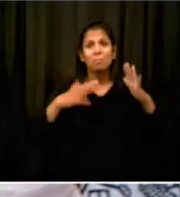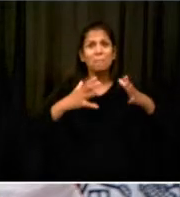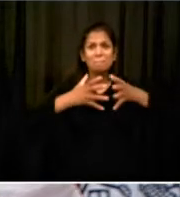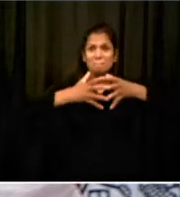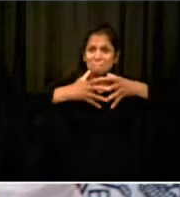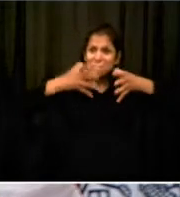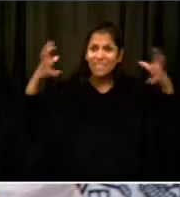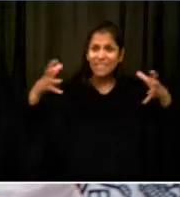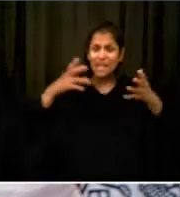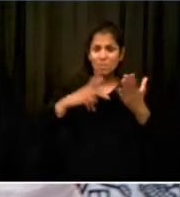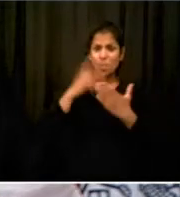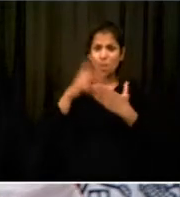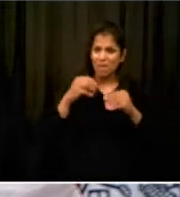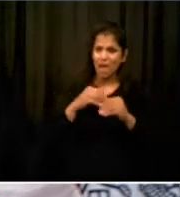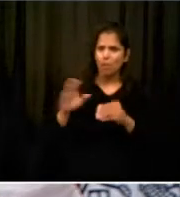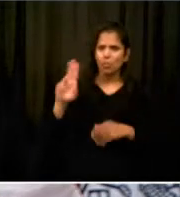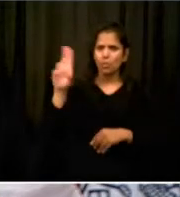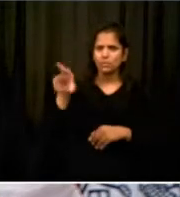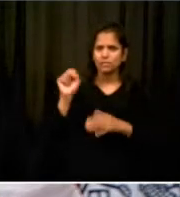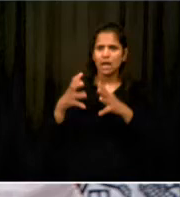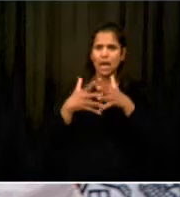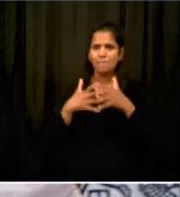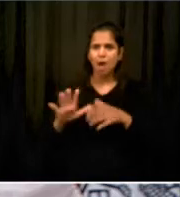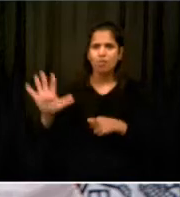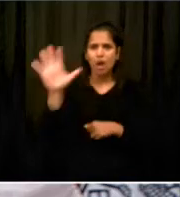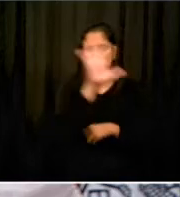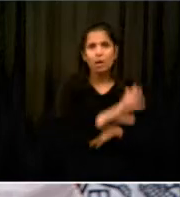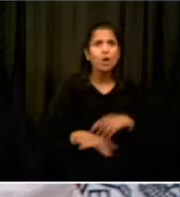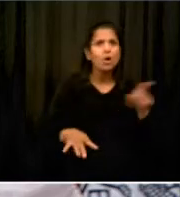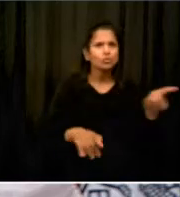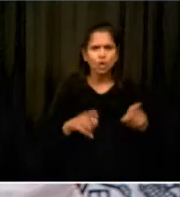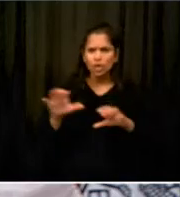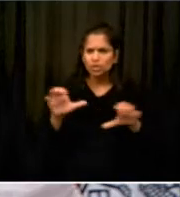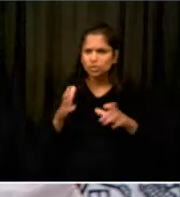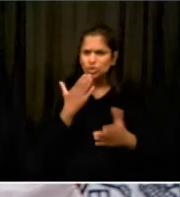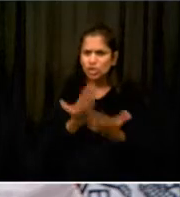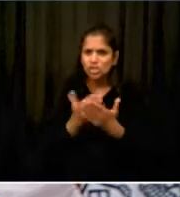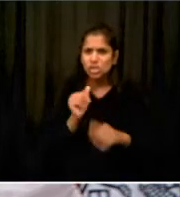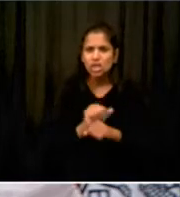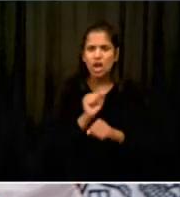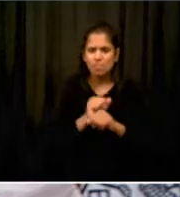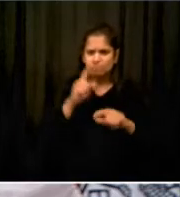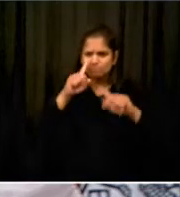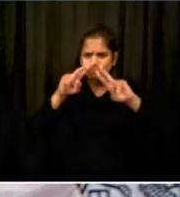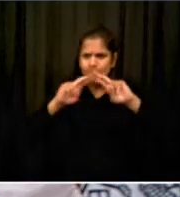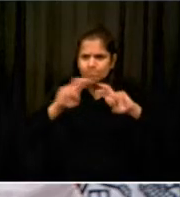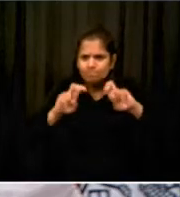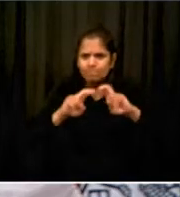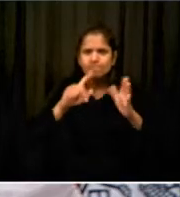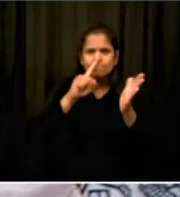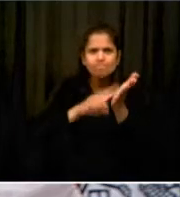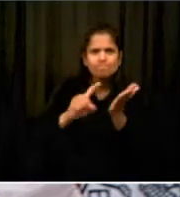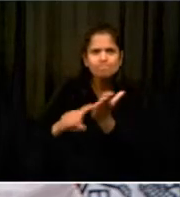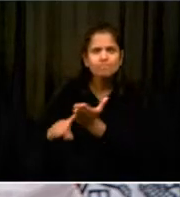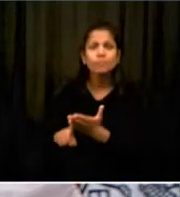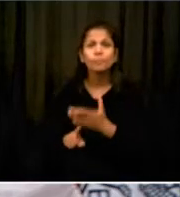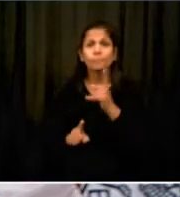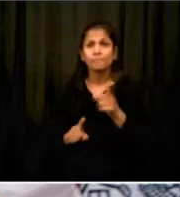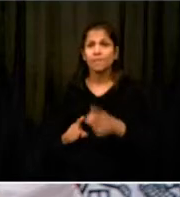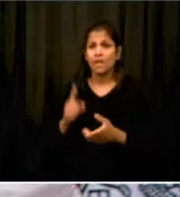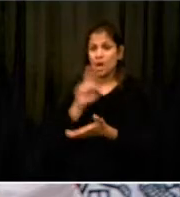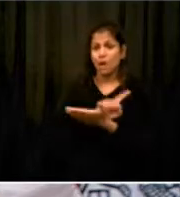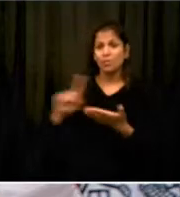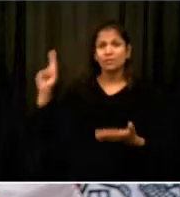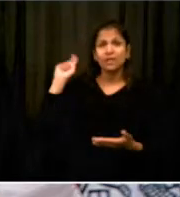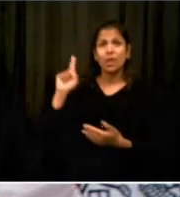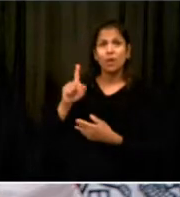week, depending on which estimate you use, between 2,000 and 5,000 further infections have been stopped because of the presence